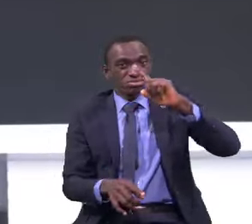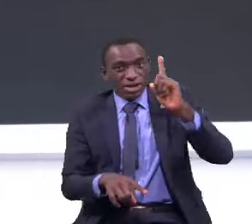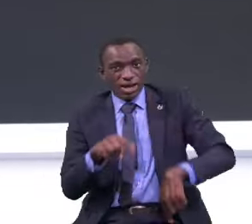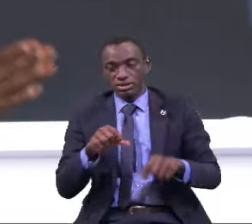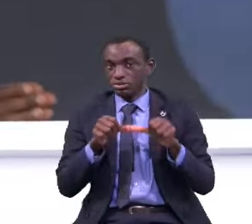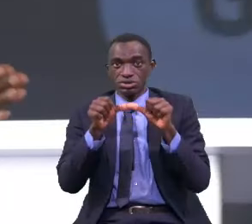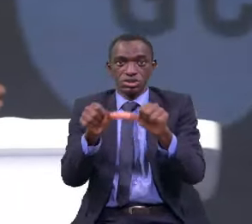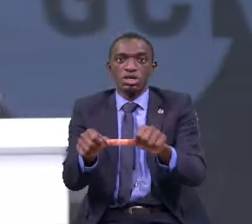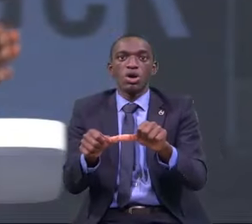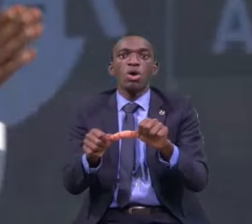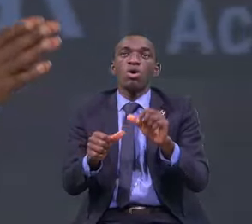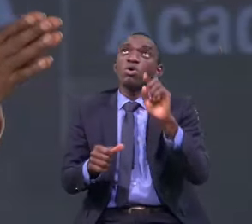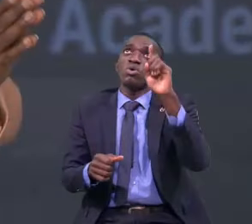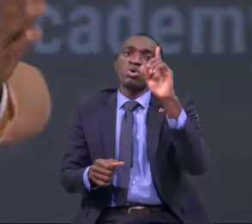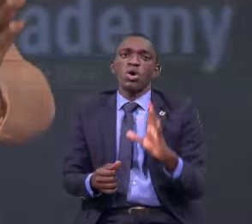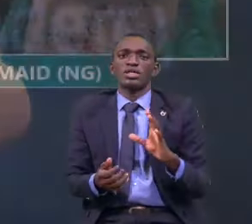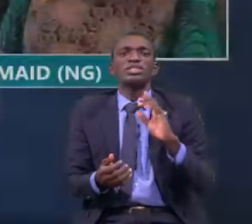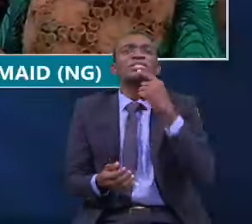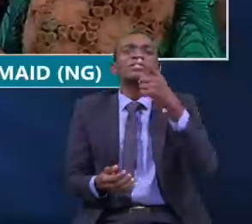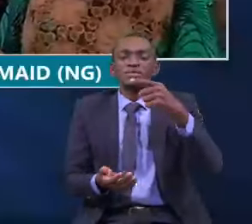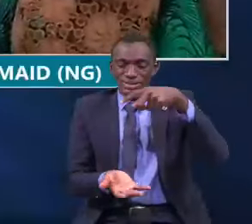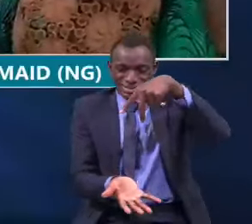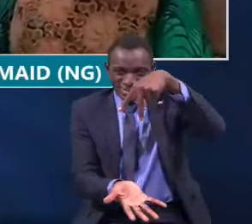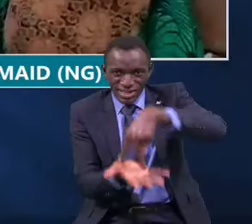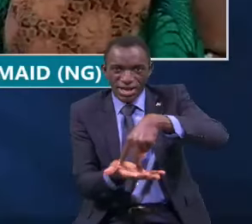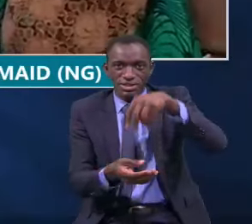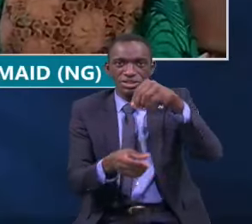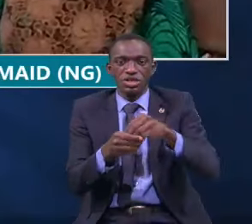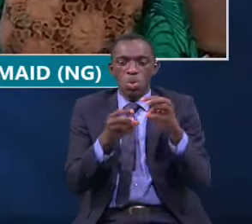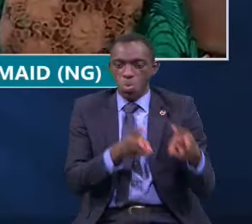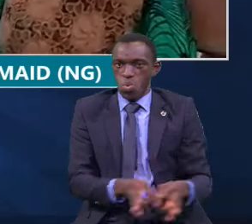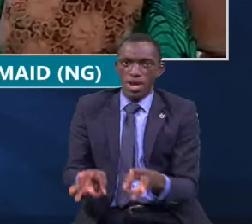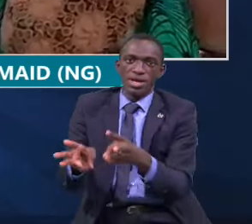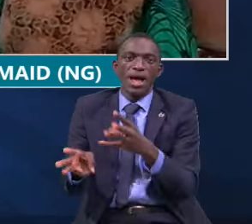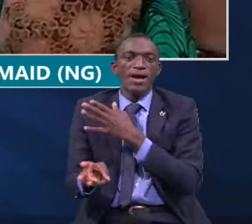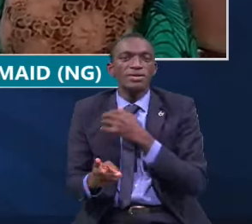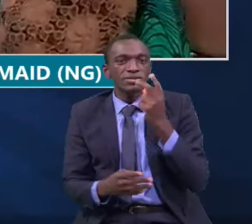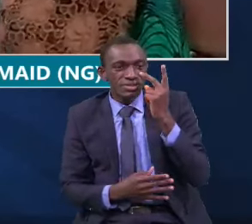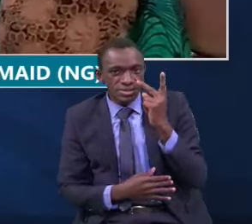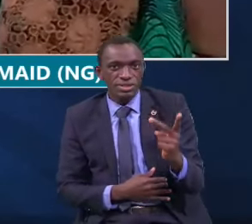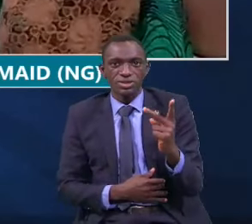God says, stand in the ways and see.